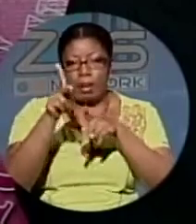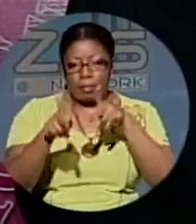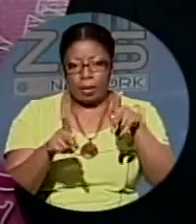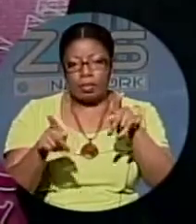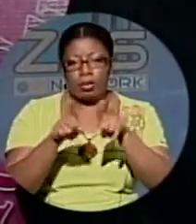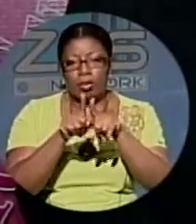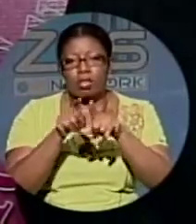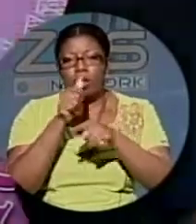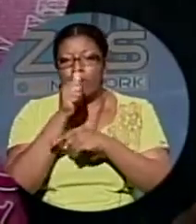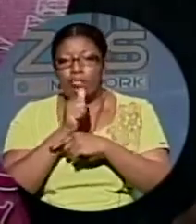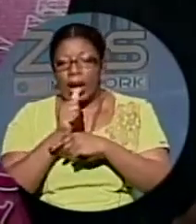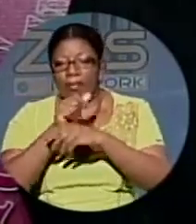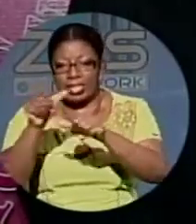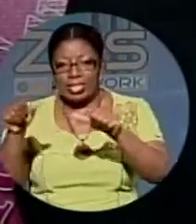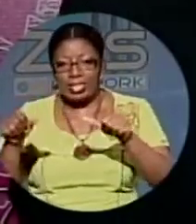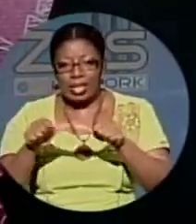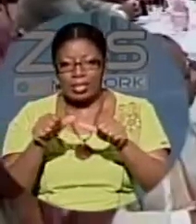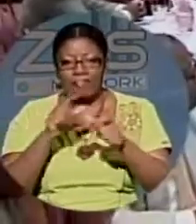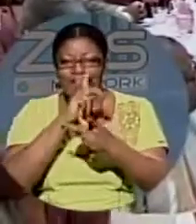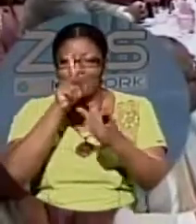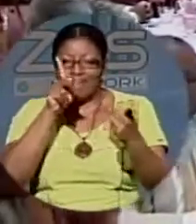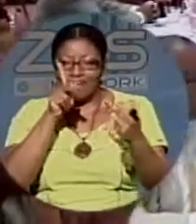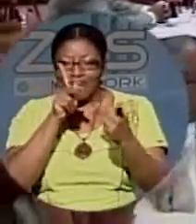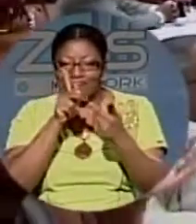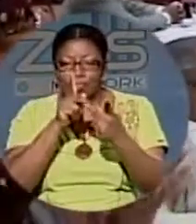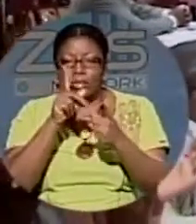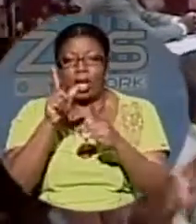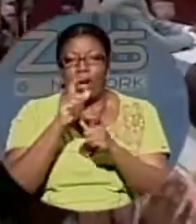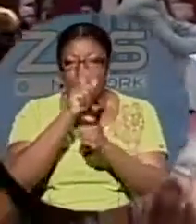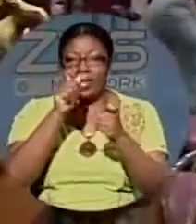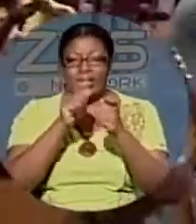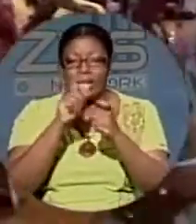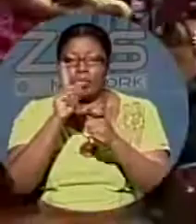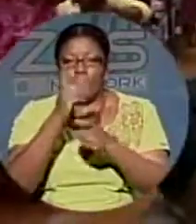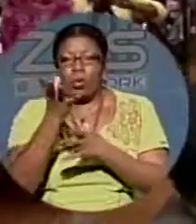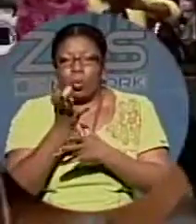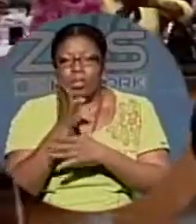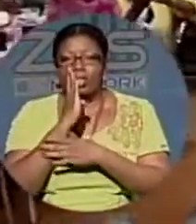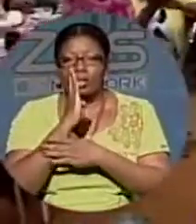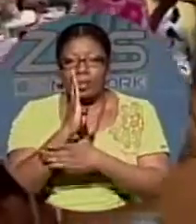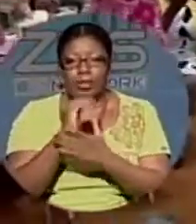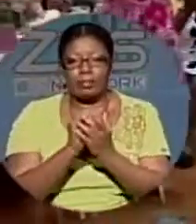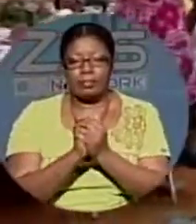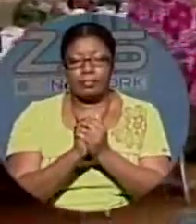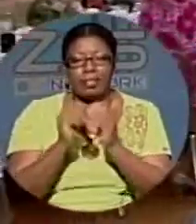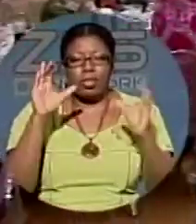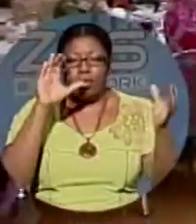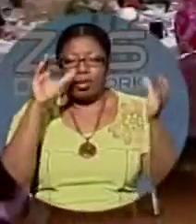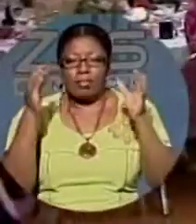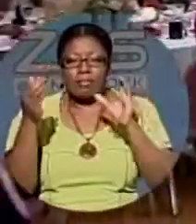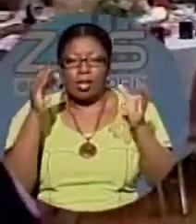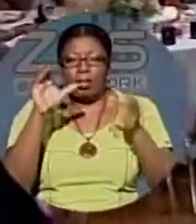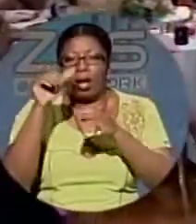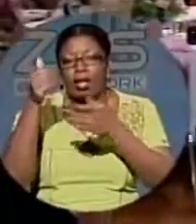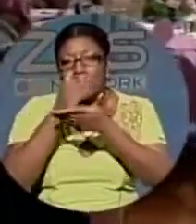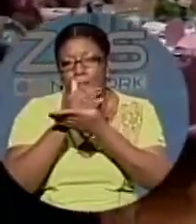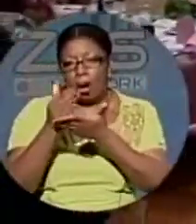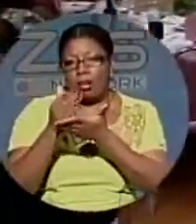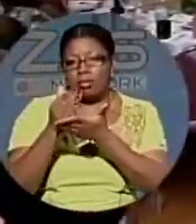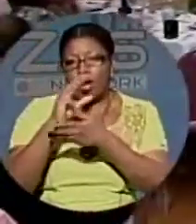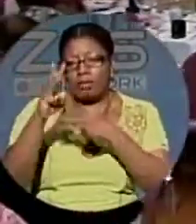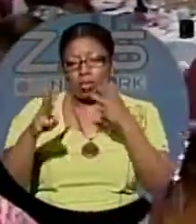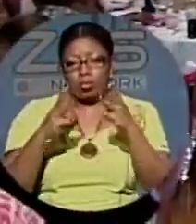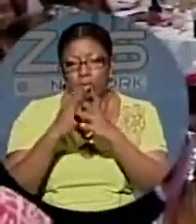know, this is exactly where we wanted it to be. They are telling me that they are in the Bahamas, compared to other parts of the world, we are seeing more